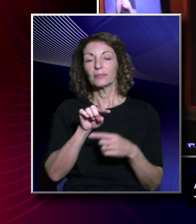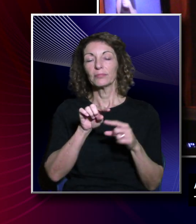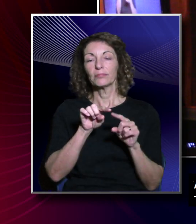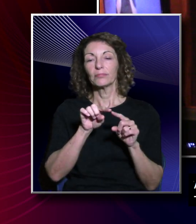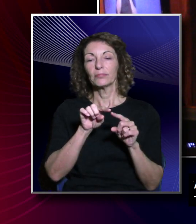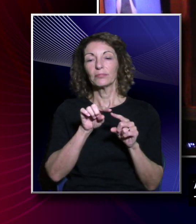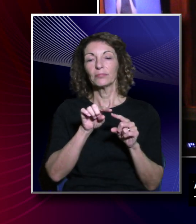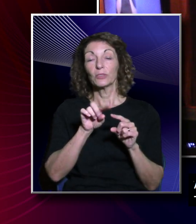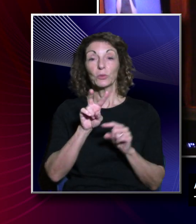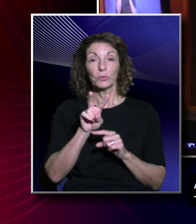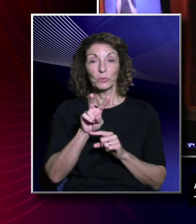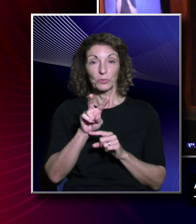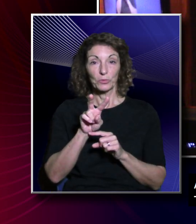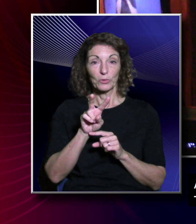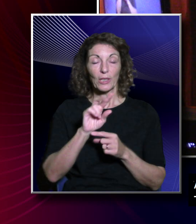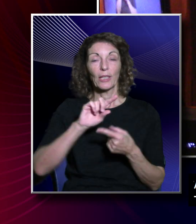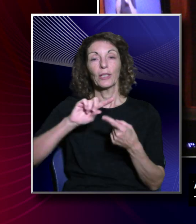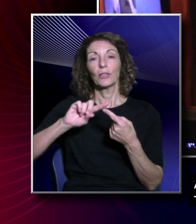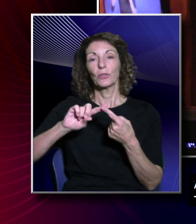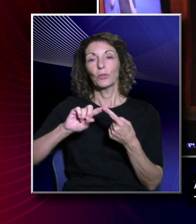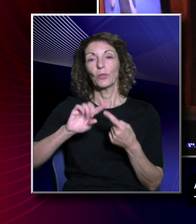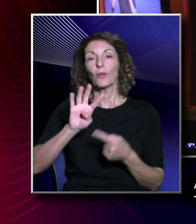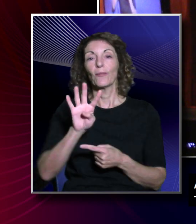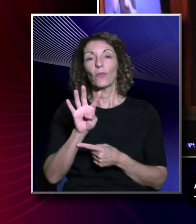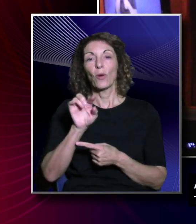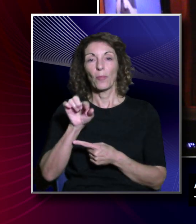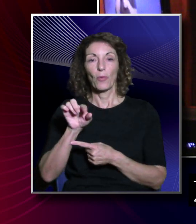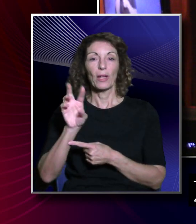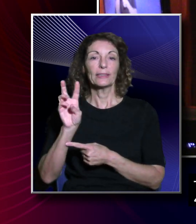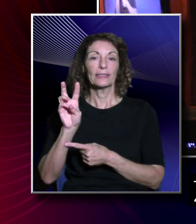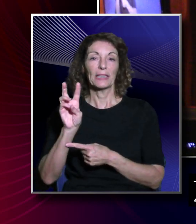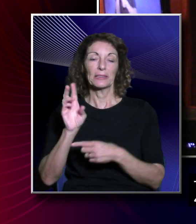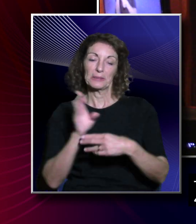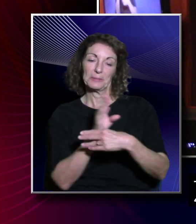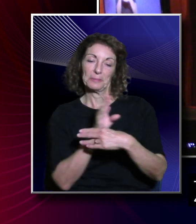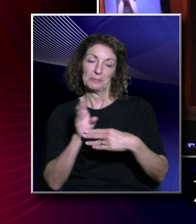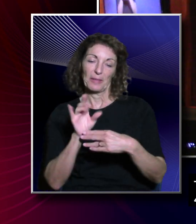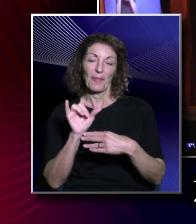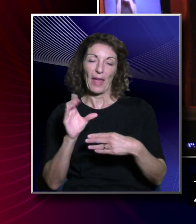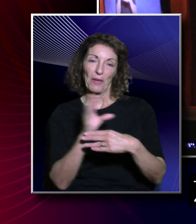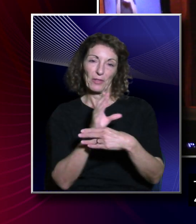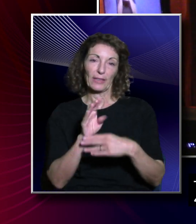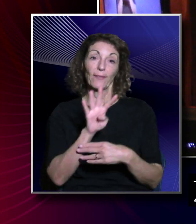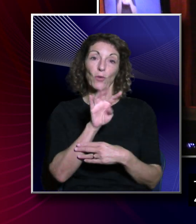4.2 to 4.6. That was the range.